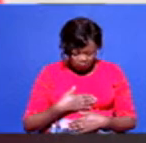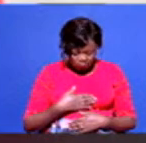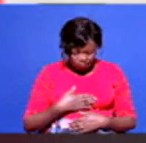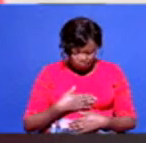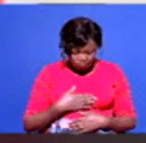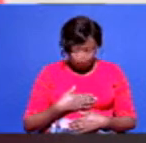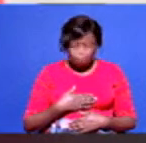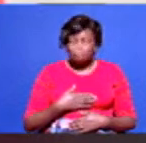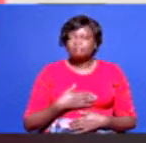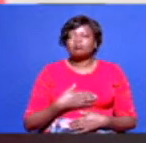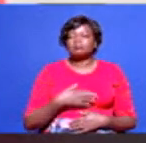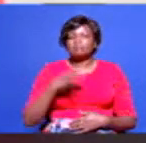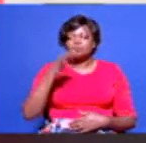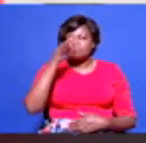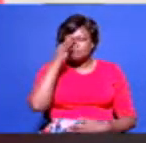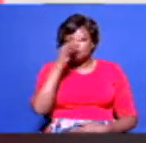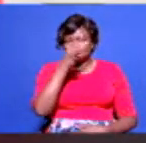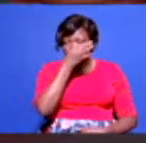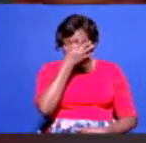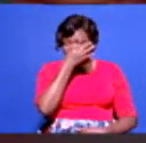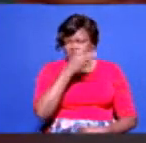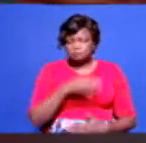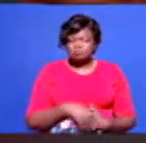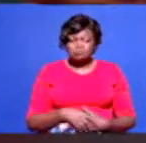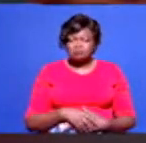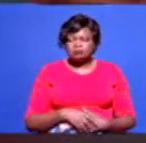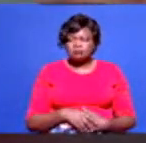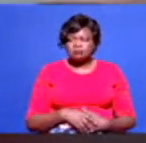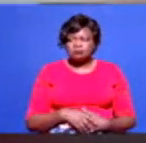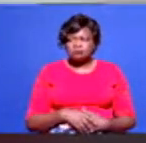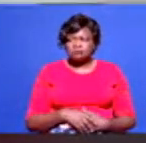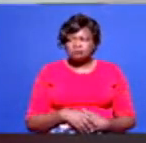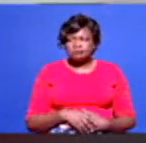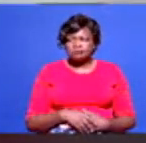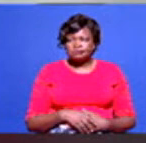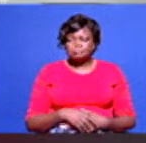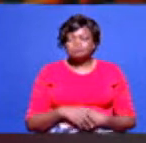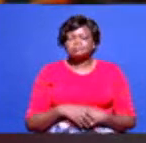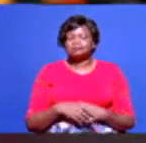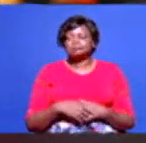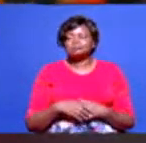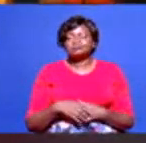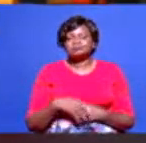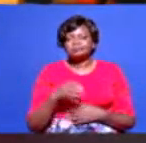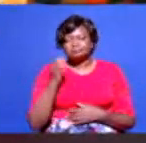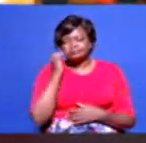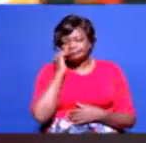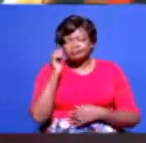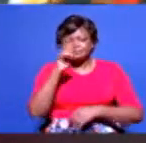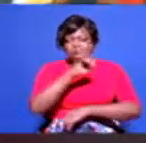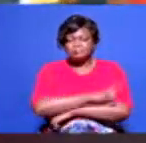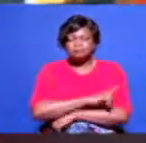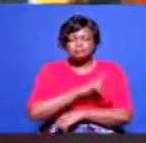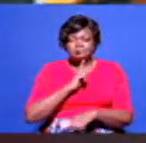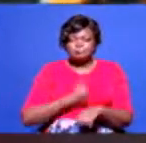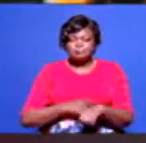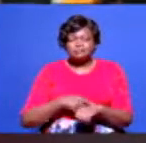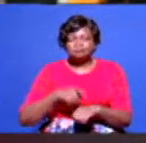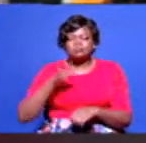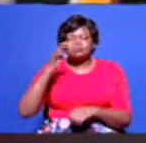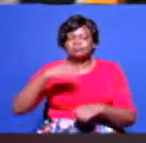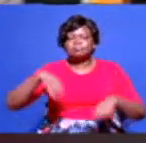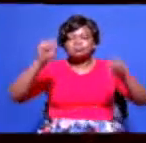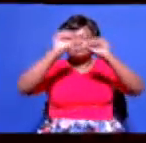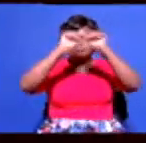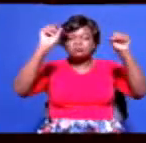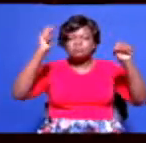Emilio Mwai Kibaki. Sad day as curtains fall on Kenya's third president, Mwai